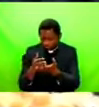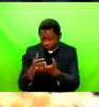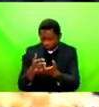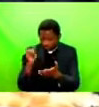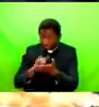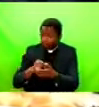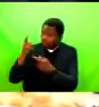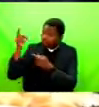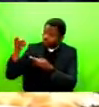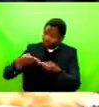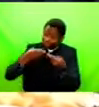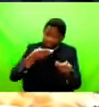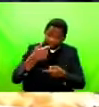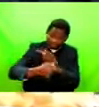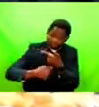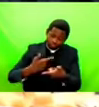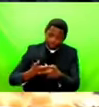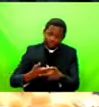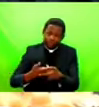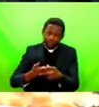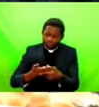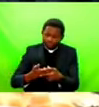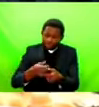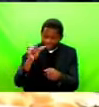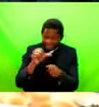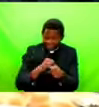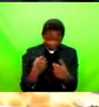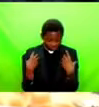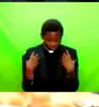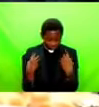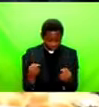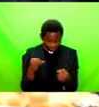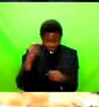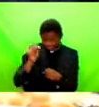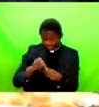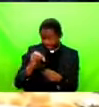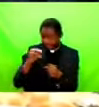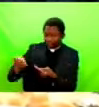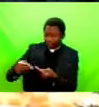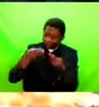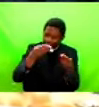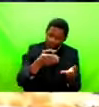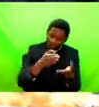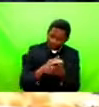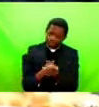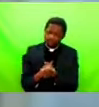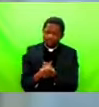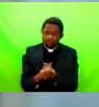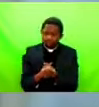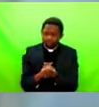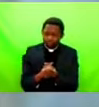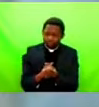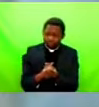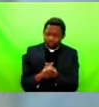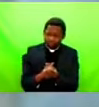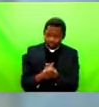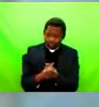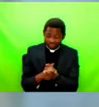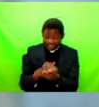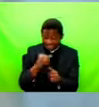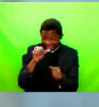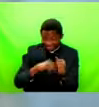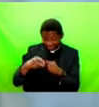badum ubo ni ahodin biara ehia fadum ubo ni